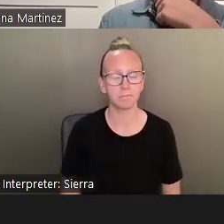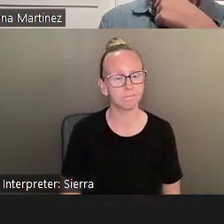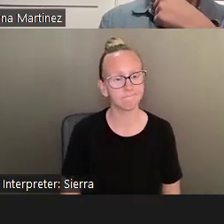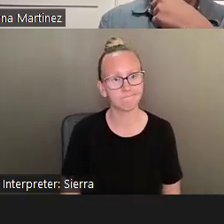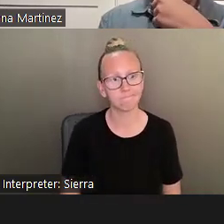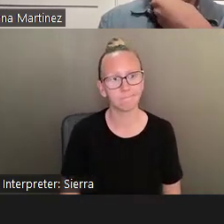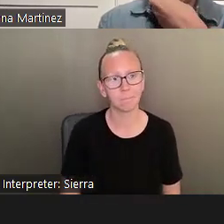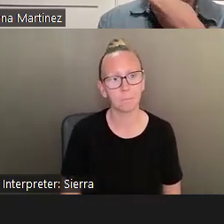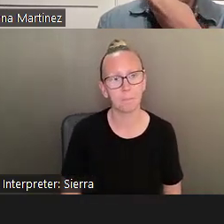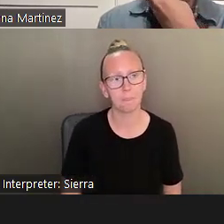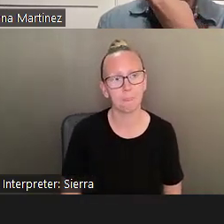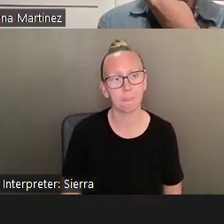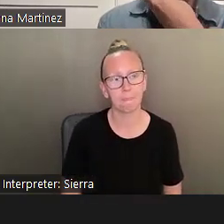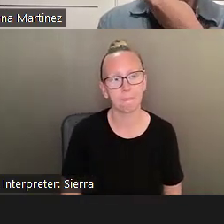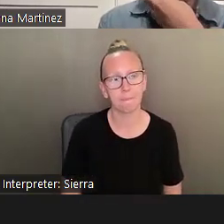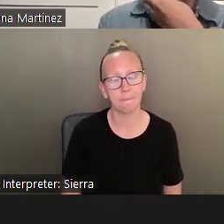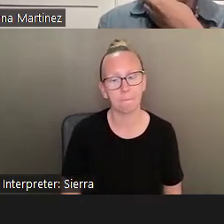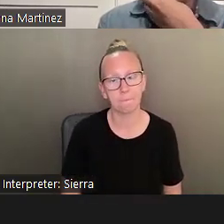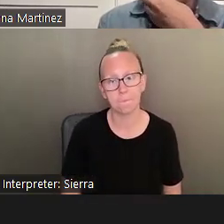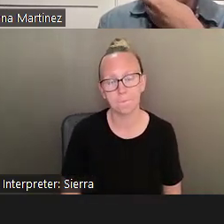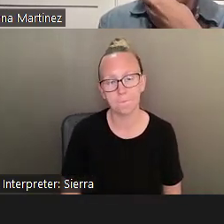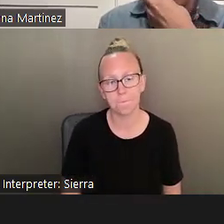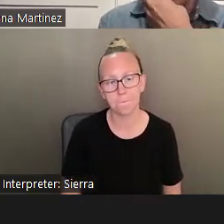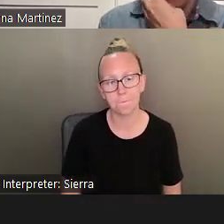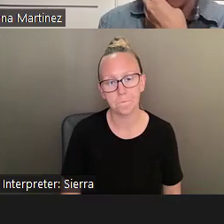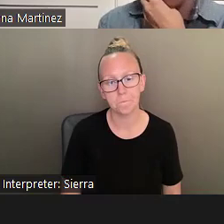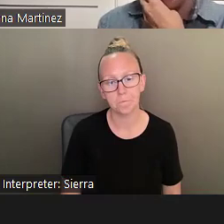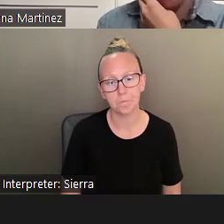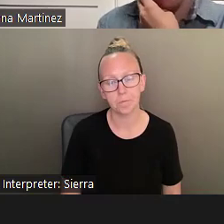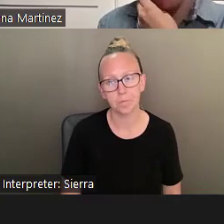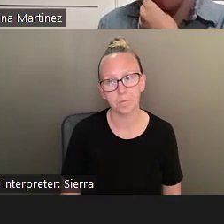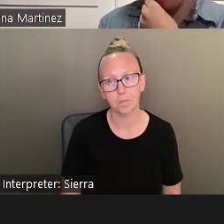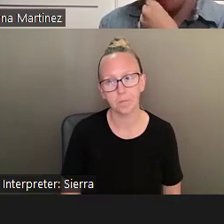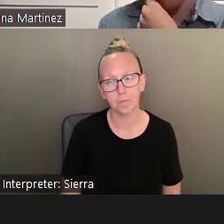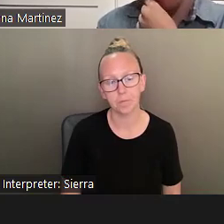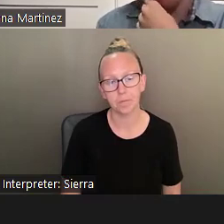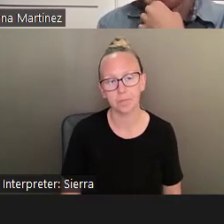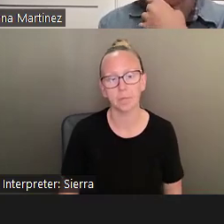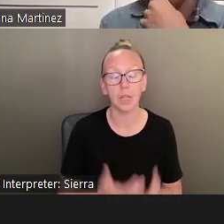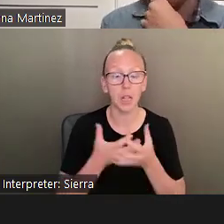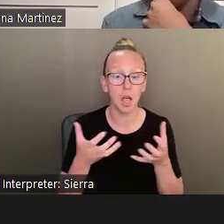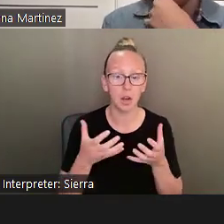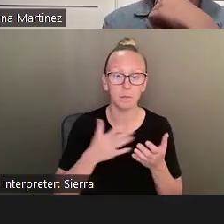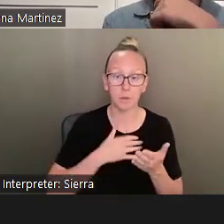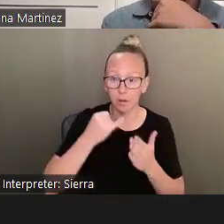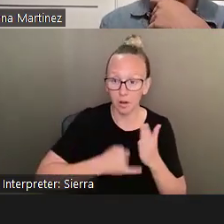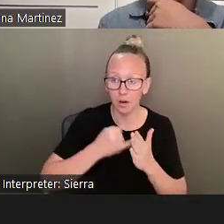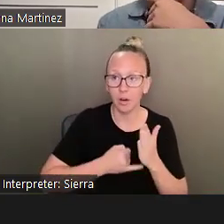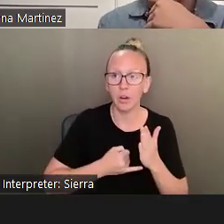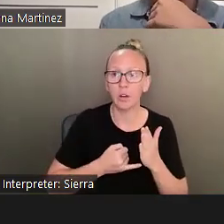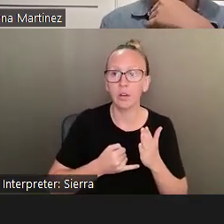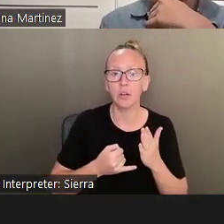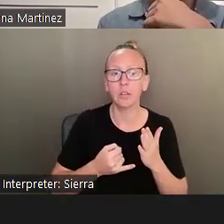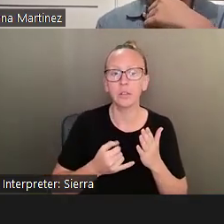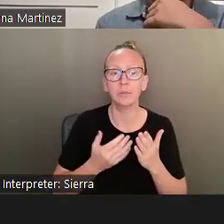And so I think a lot of the work I make inadvertently is also about some amount